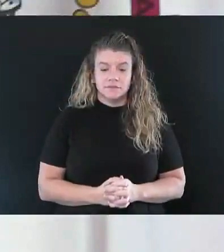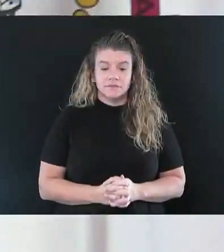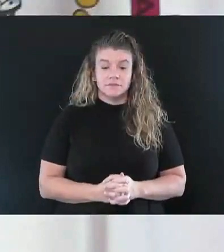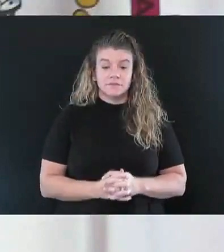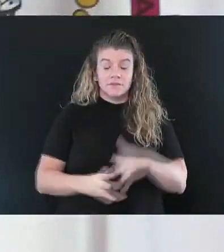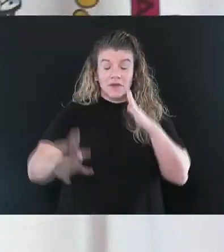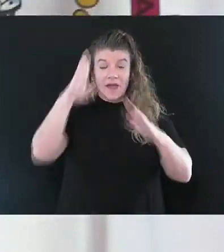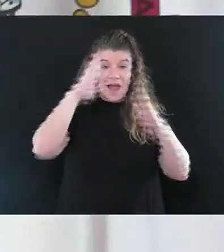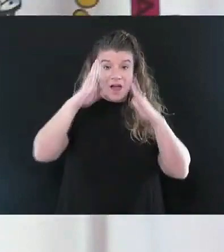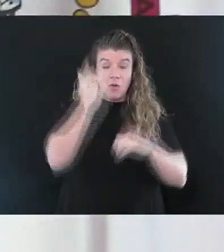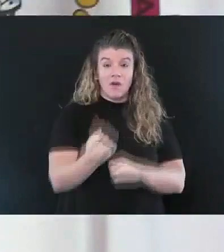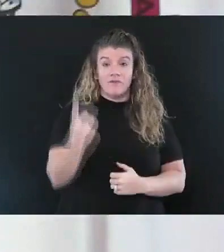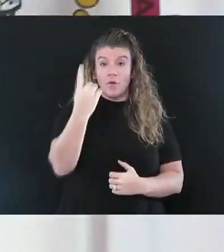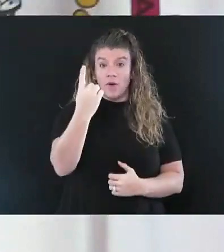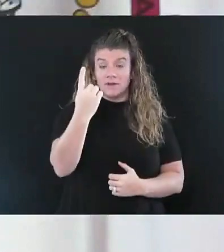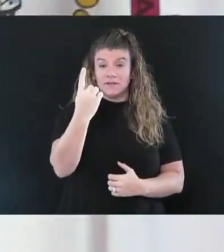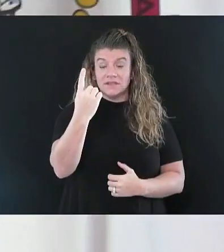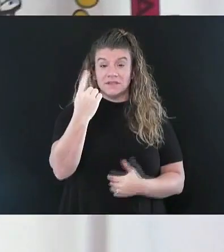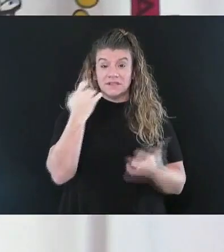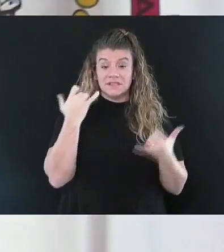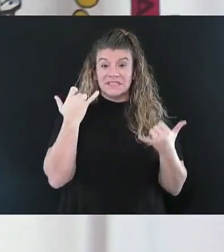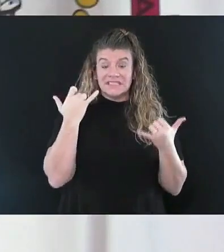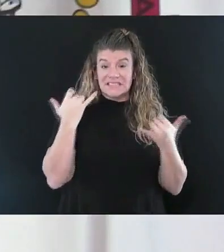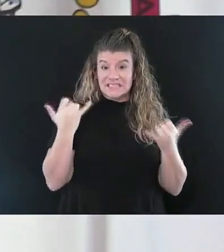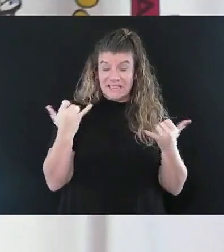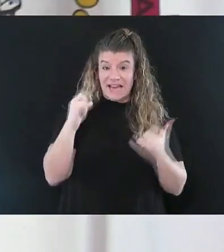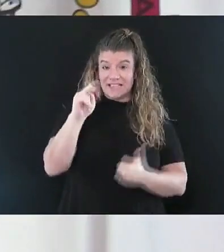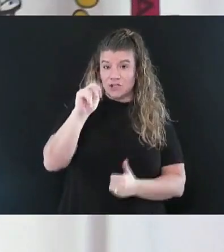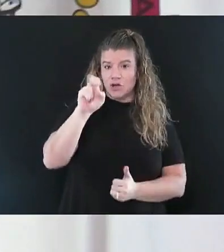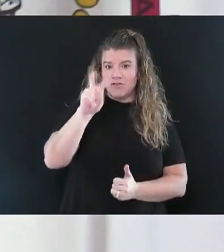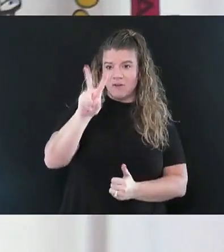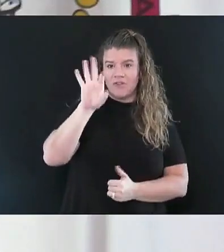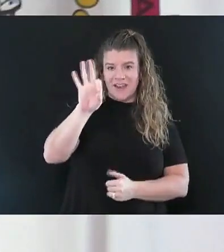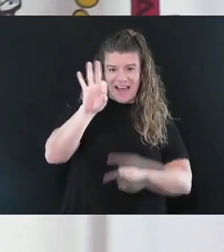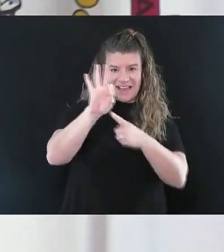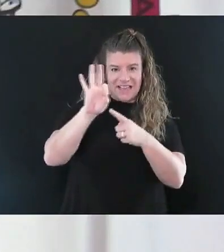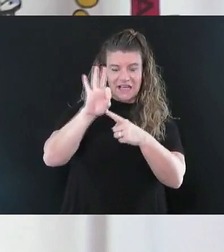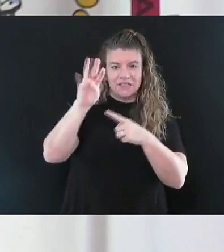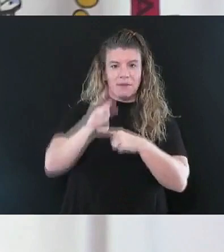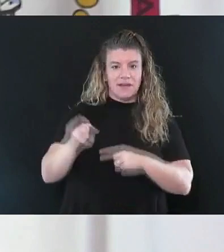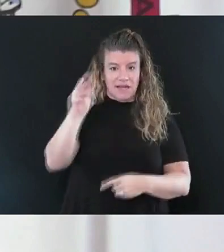Hello, everyone. It's November the 9th, Monday.